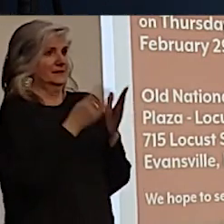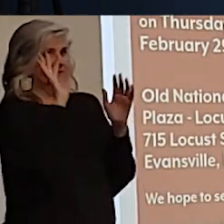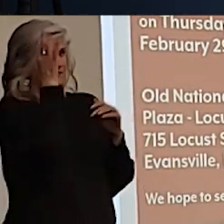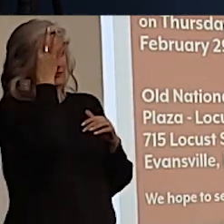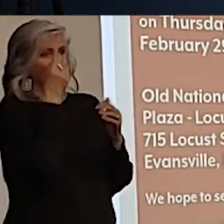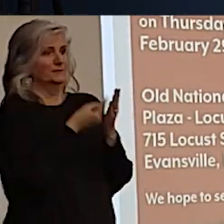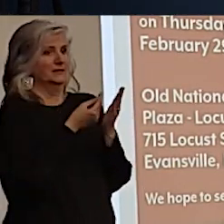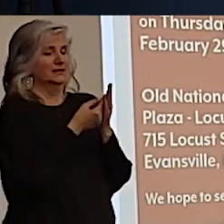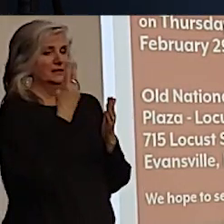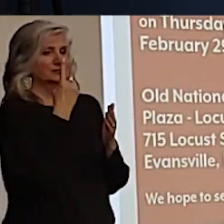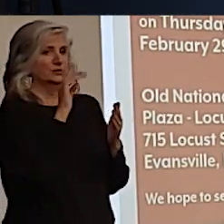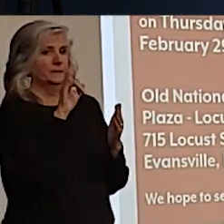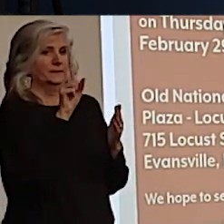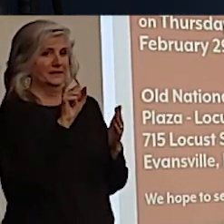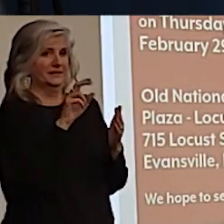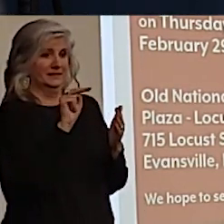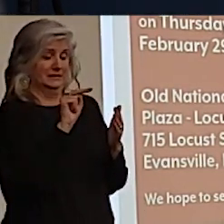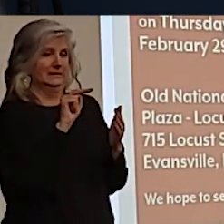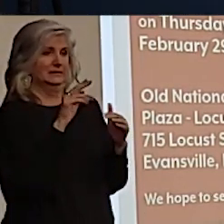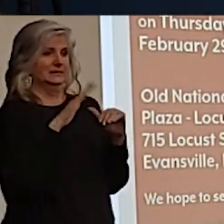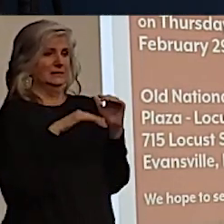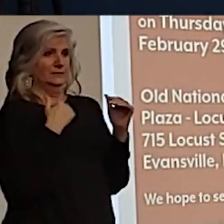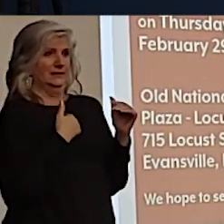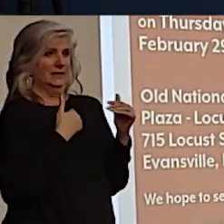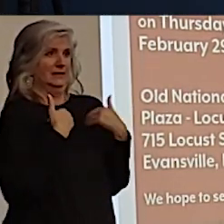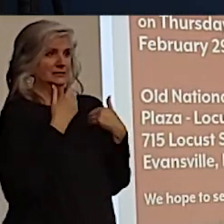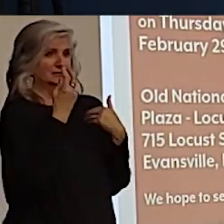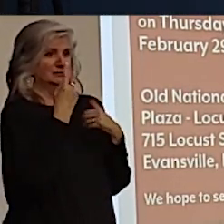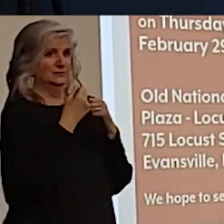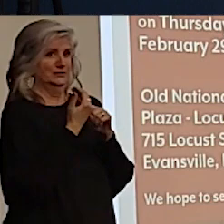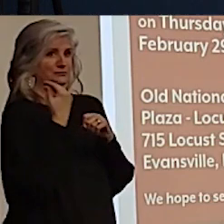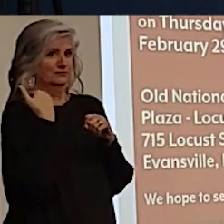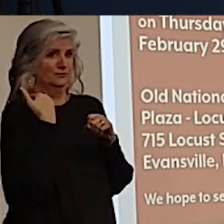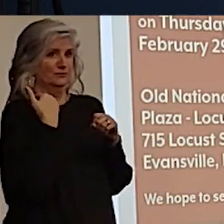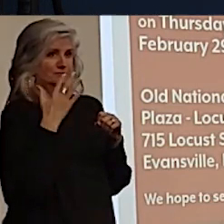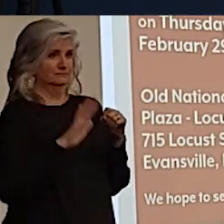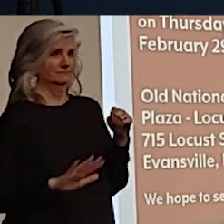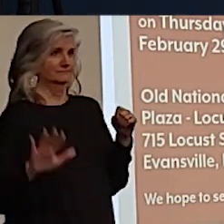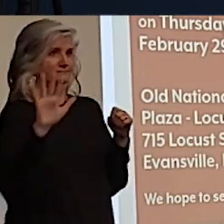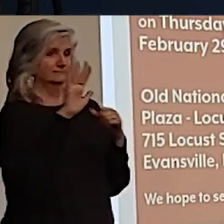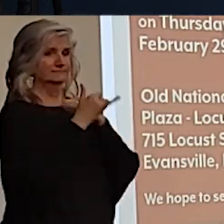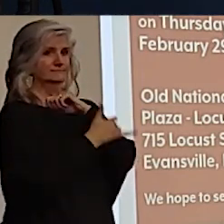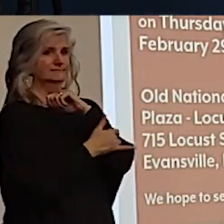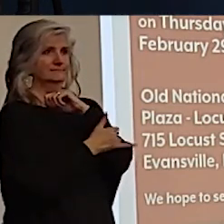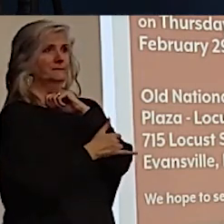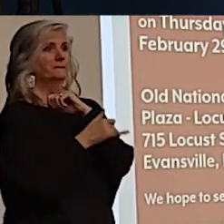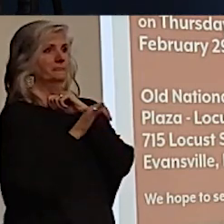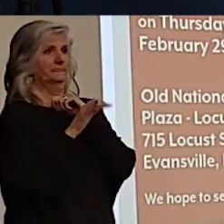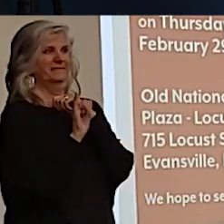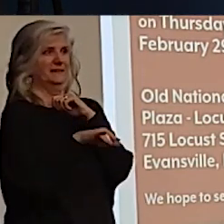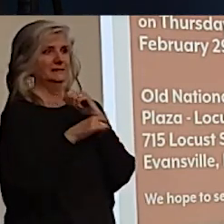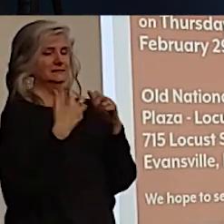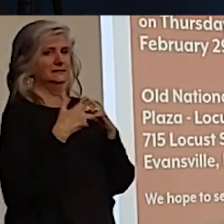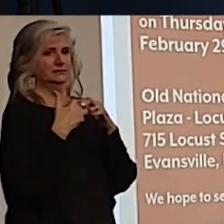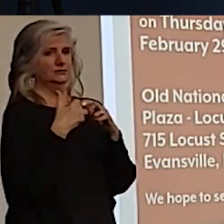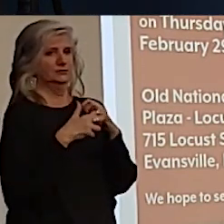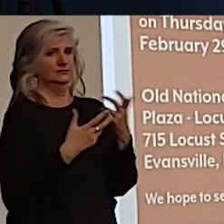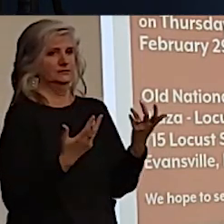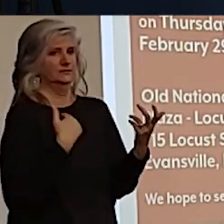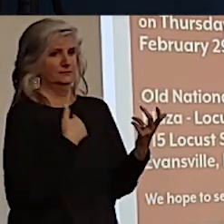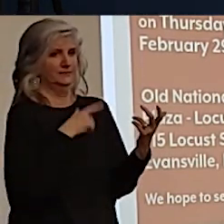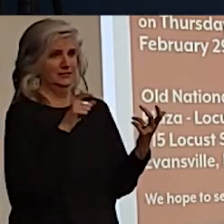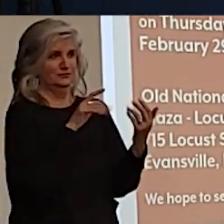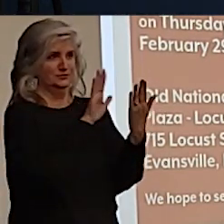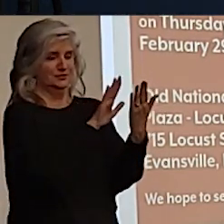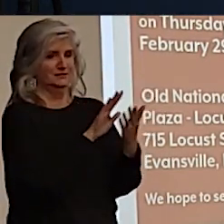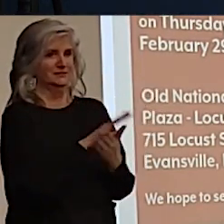$2 billion less than what they had 2 years ago across the country. So these are the issues that we need to